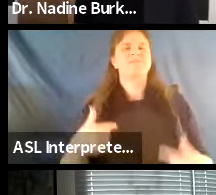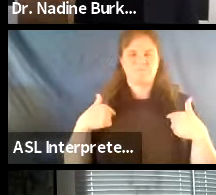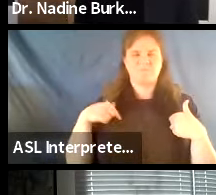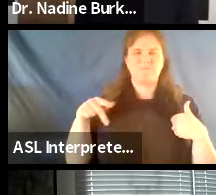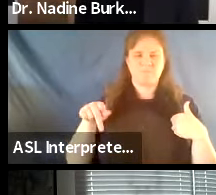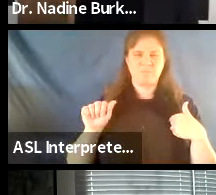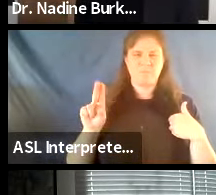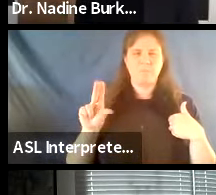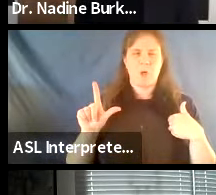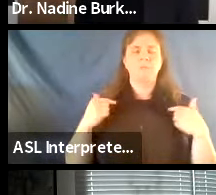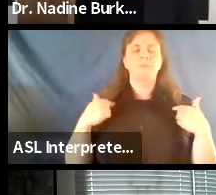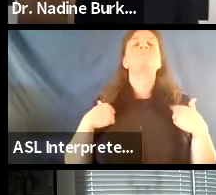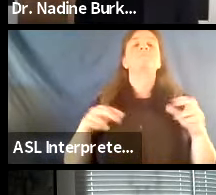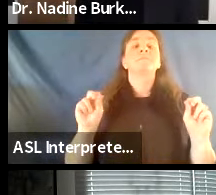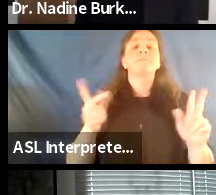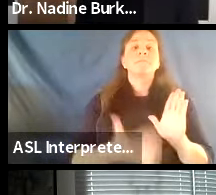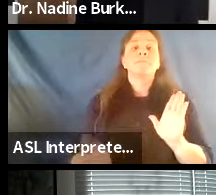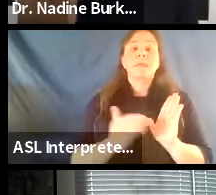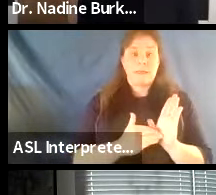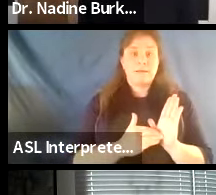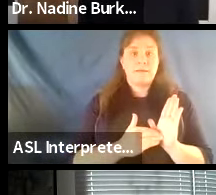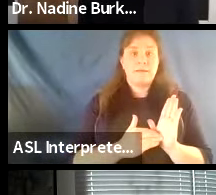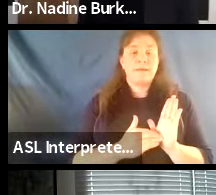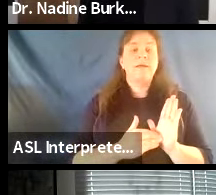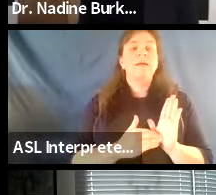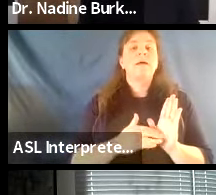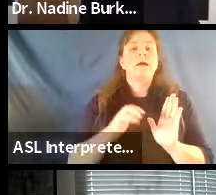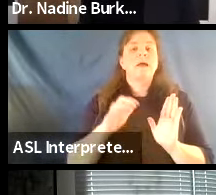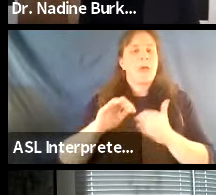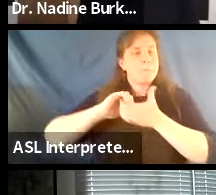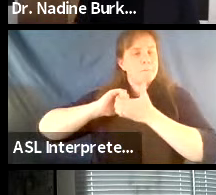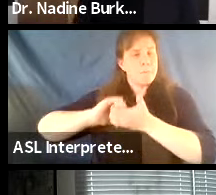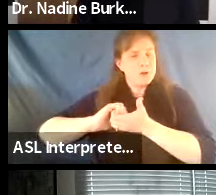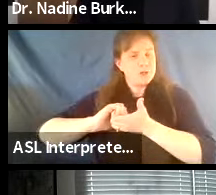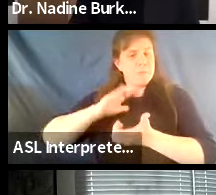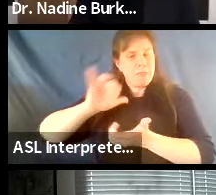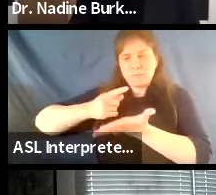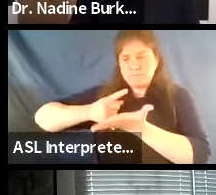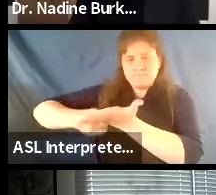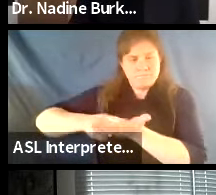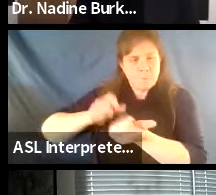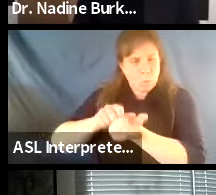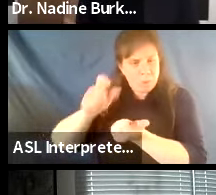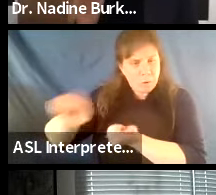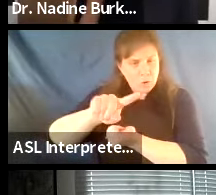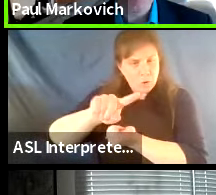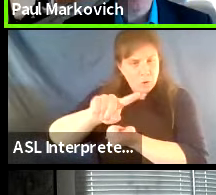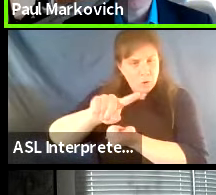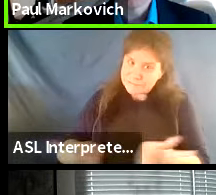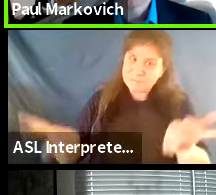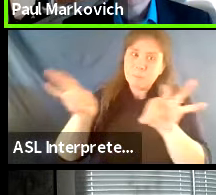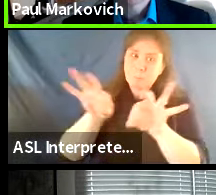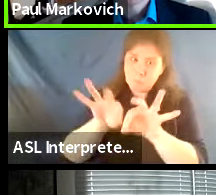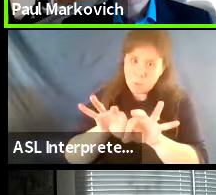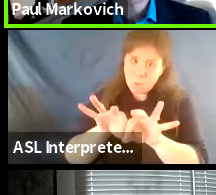here's where I think, again, this is where the dialogue and the partnership is crucial, because here's where the tension point